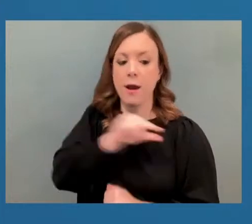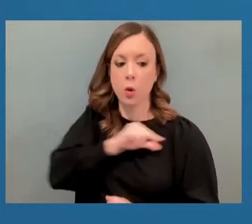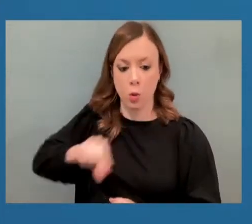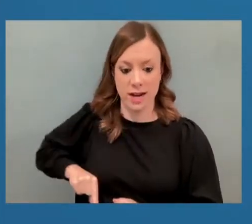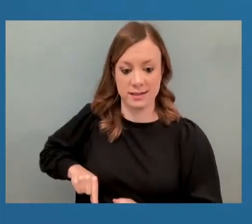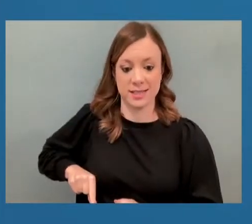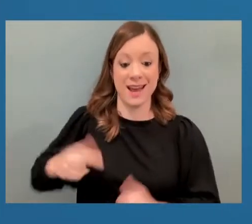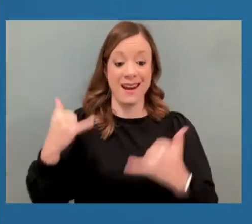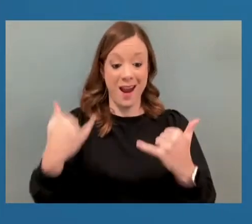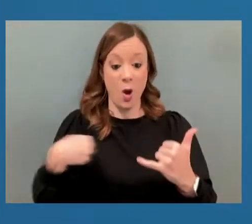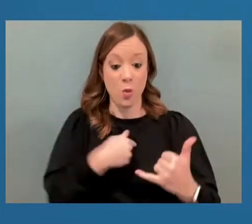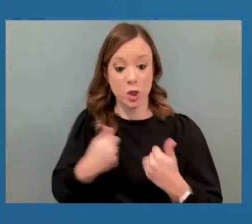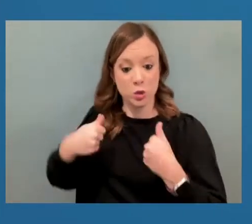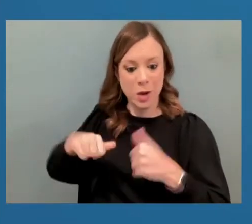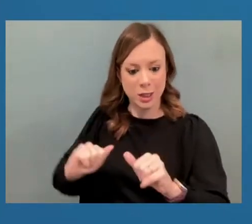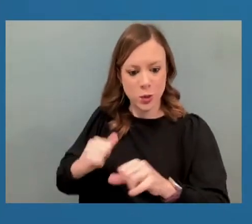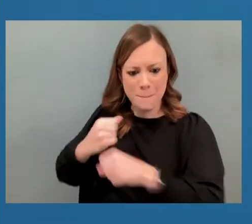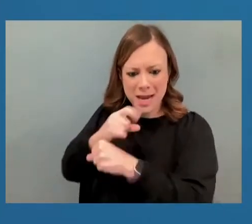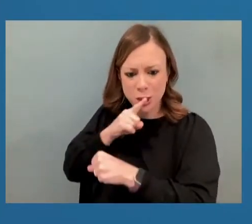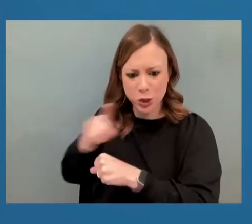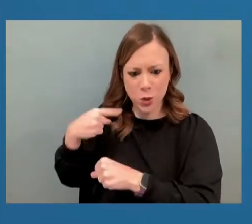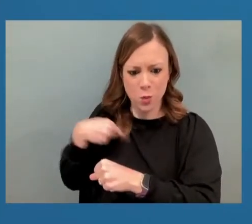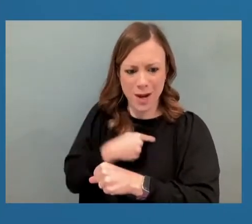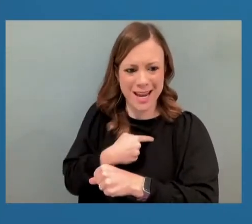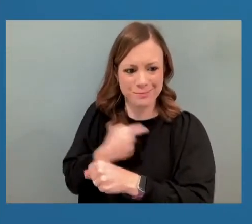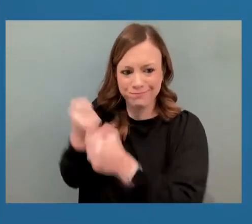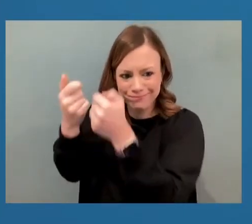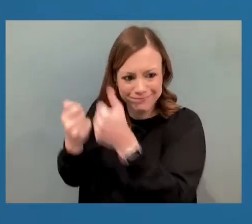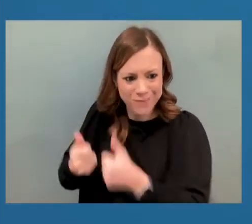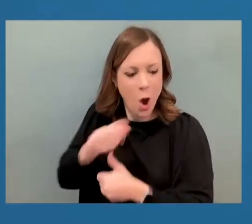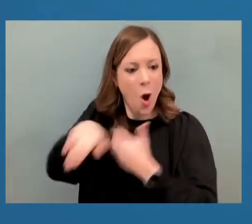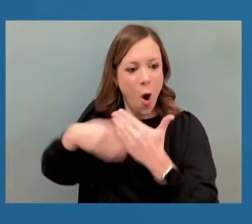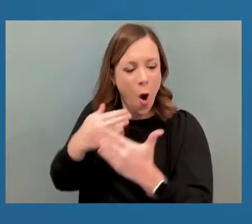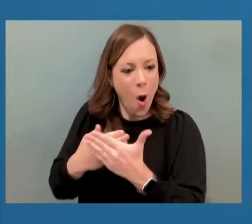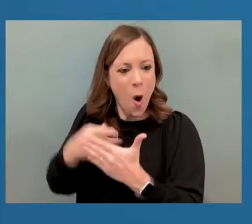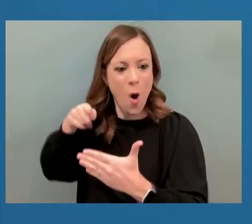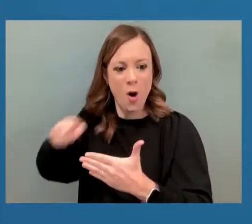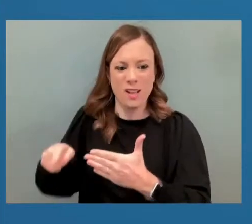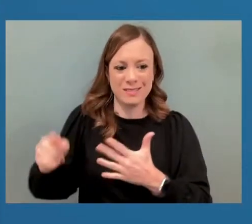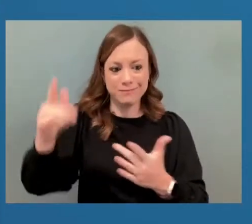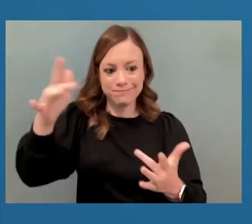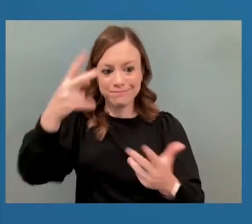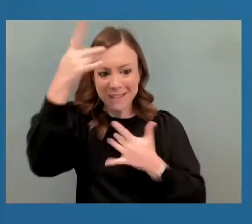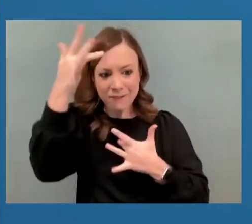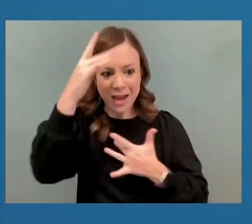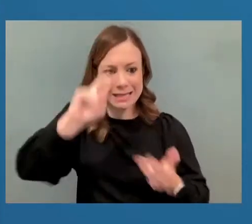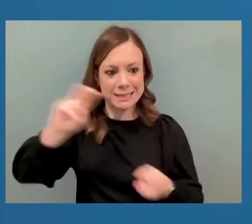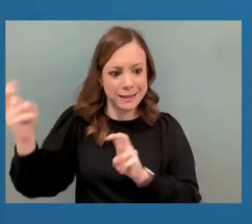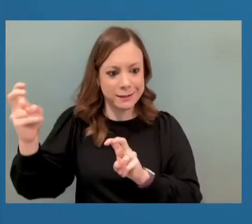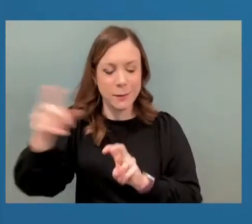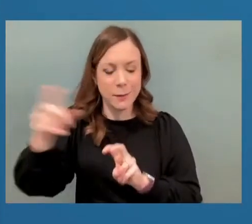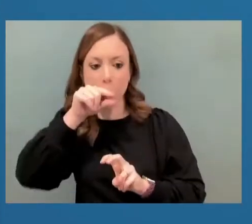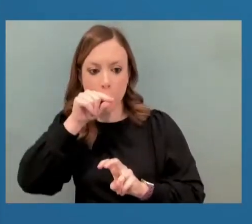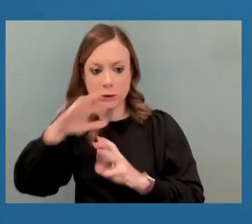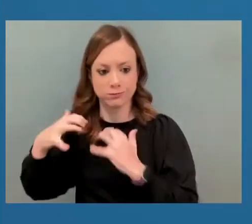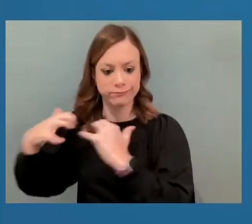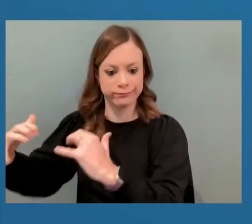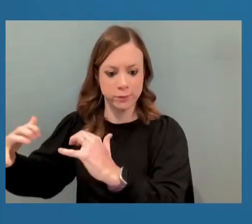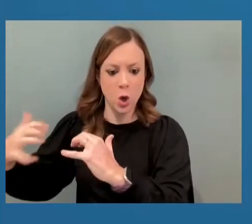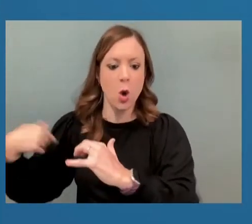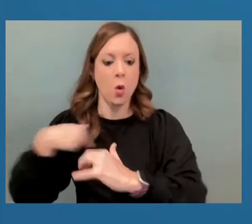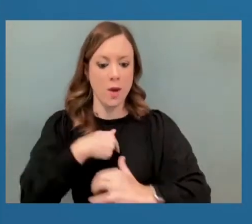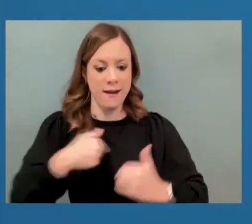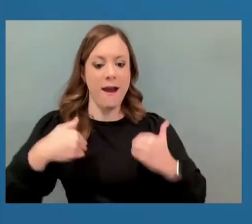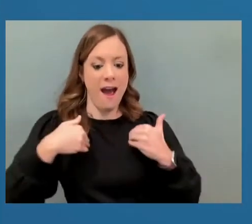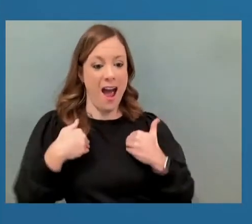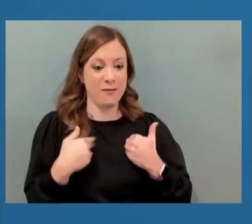flocks. Out of an abundance of caution and to thwart any further transmission, we're issuing a notice and order to temporarily shut